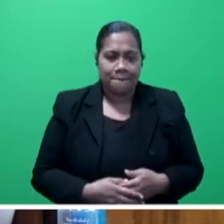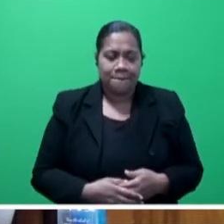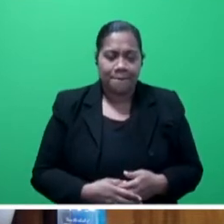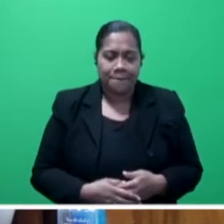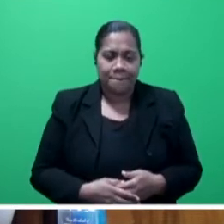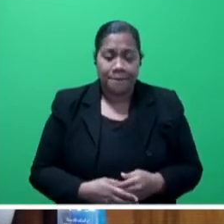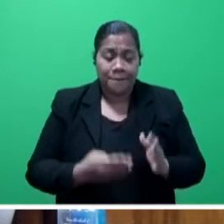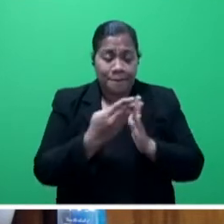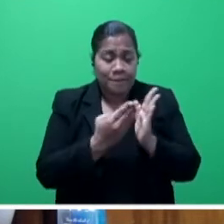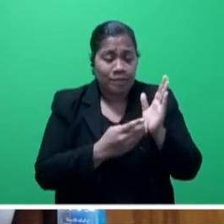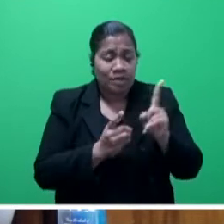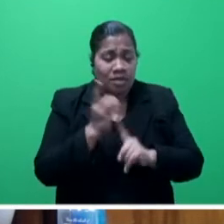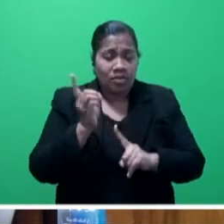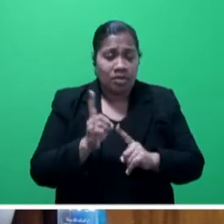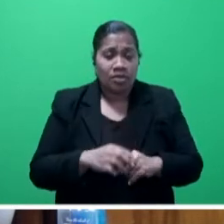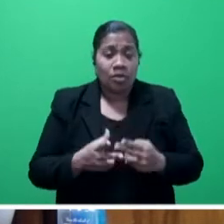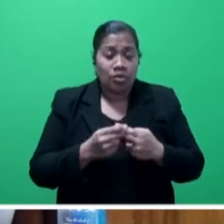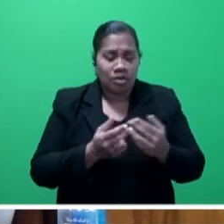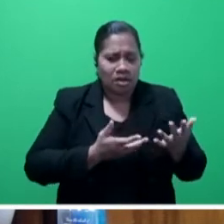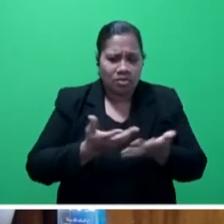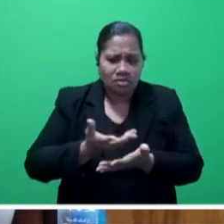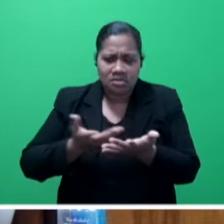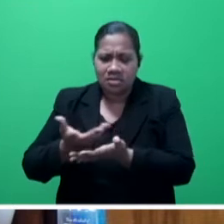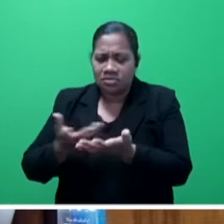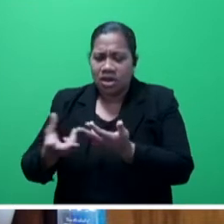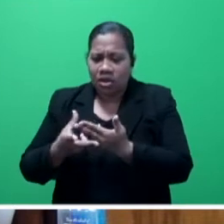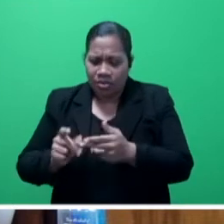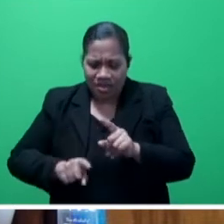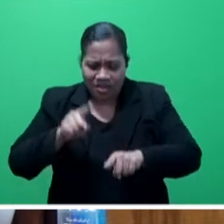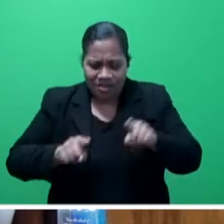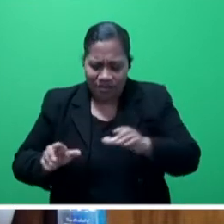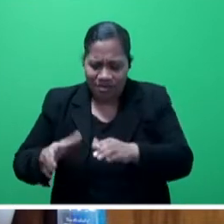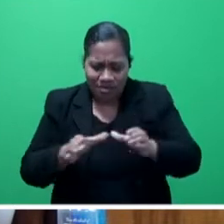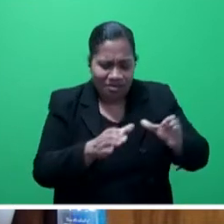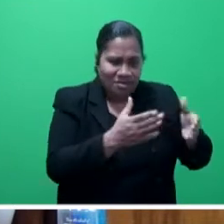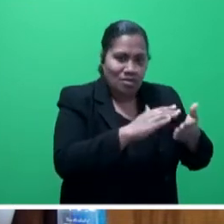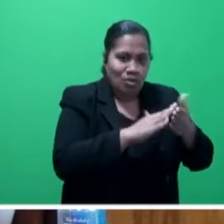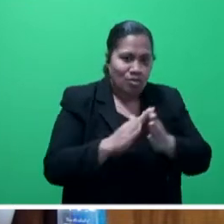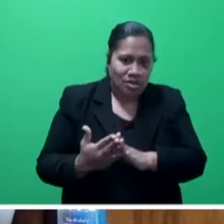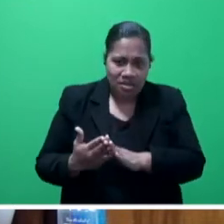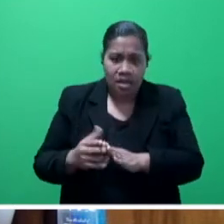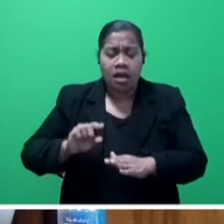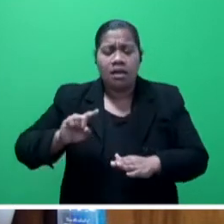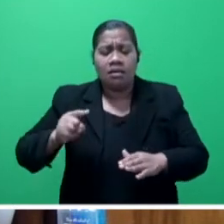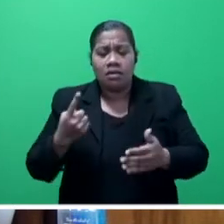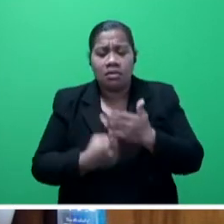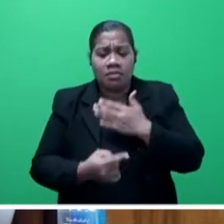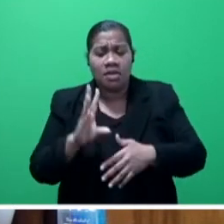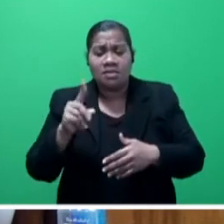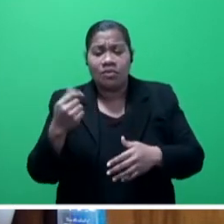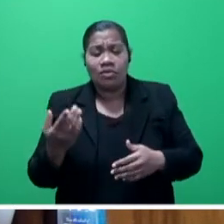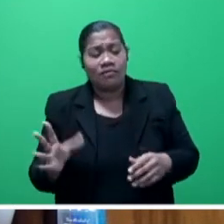with extensive consultation with different cross-sections of the community. Unfortunately, some on the other side can't see